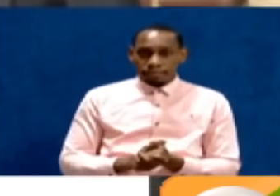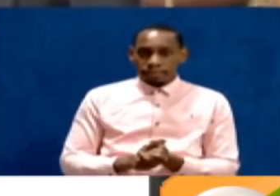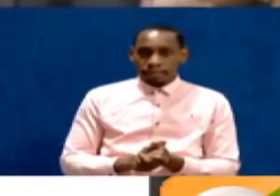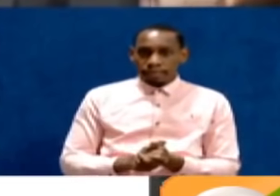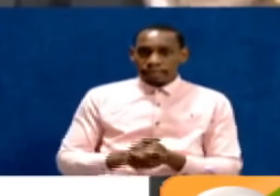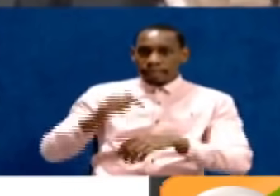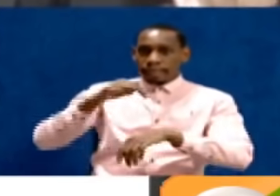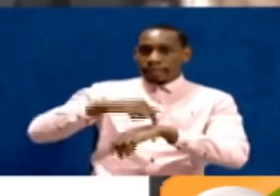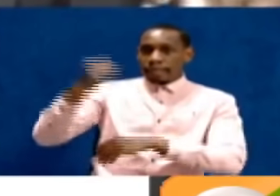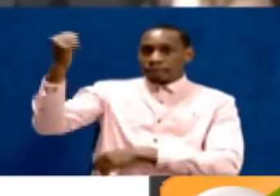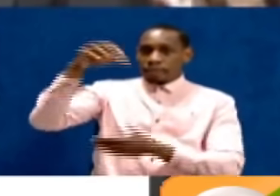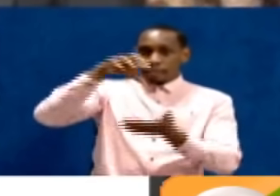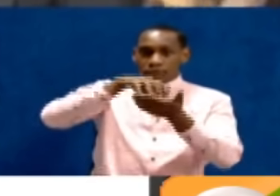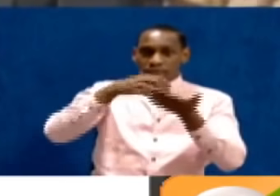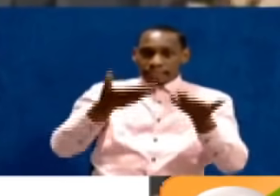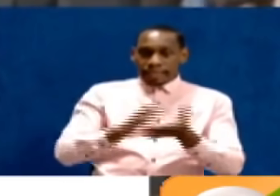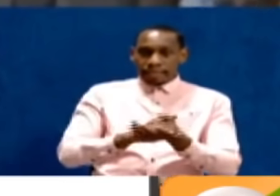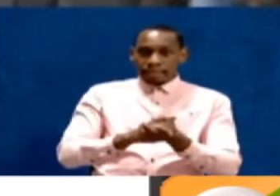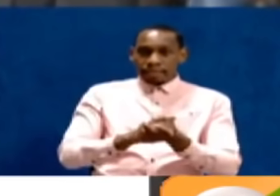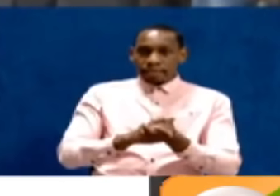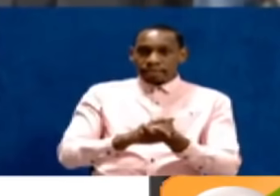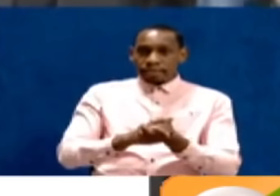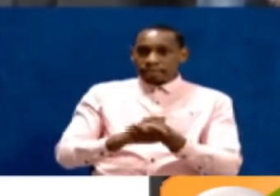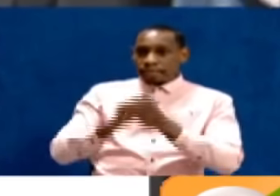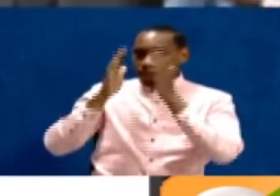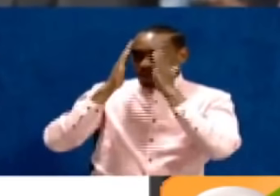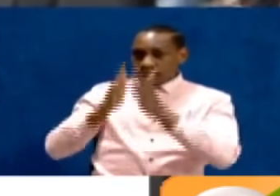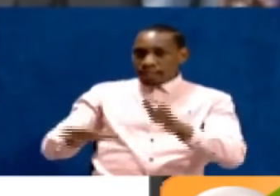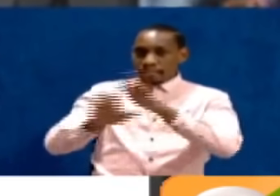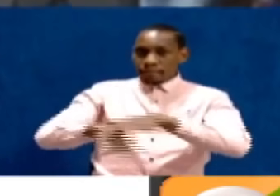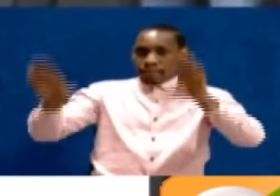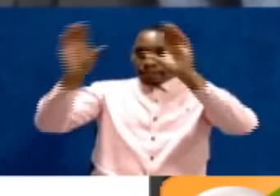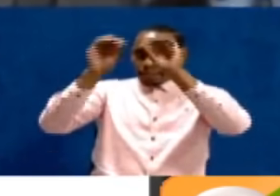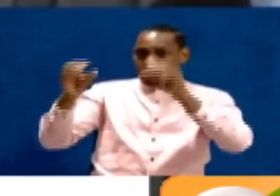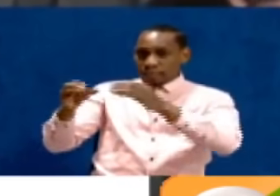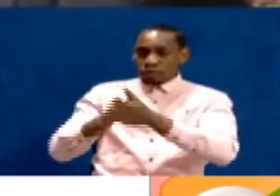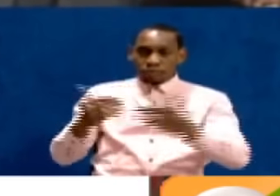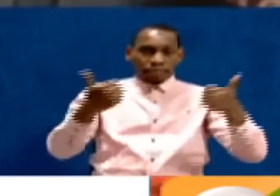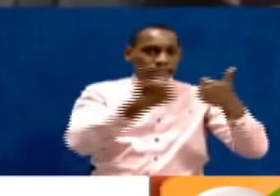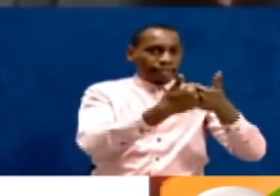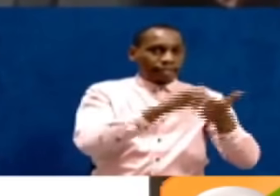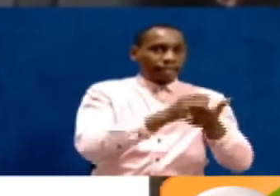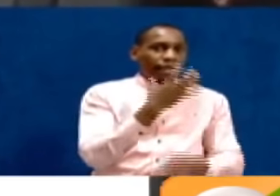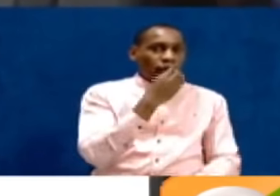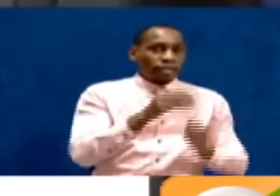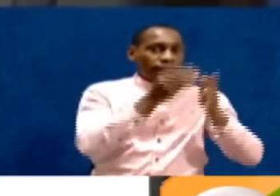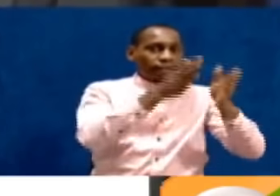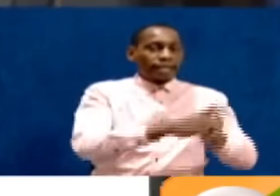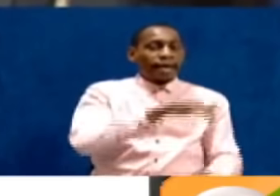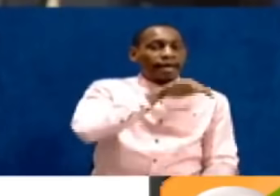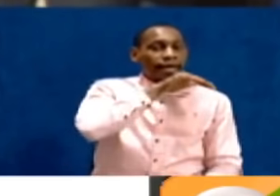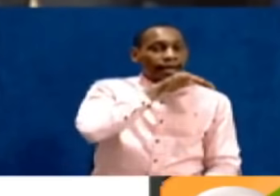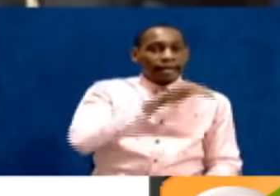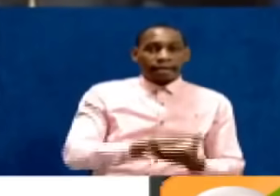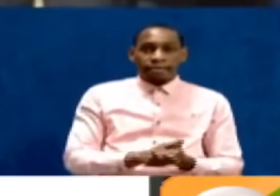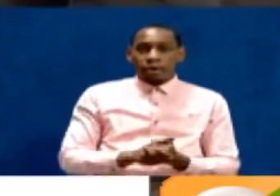While the current political setup appears to pit Deputy President William Ruto's camp against that of ODM leader Raila